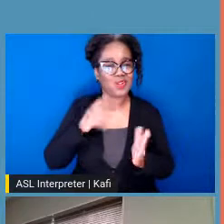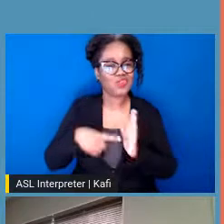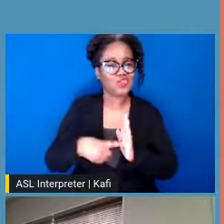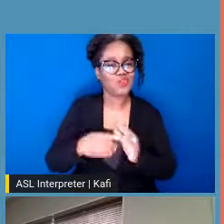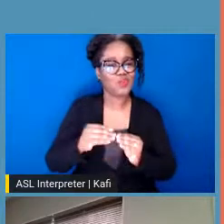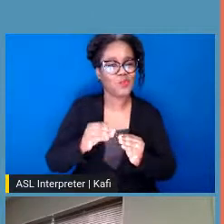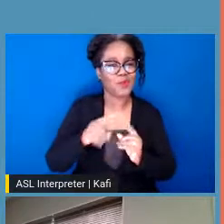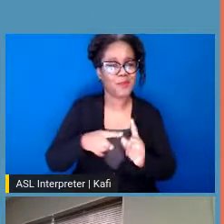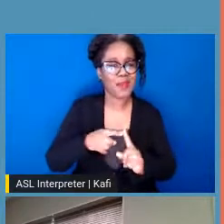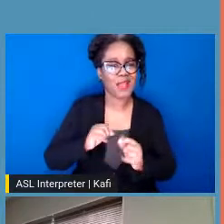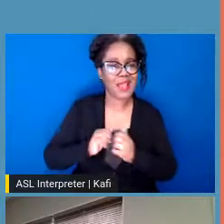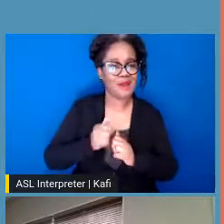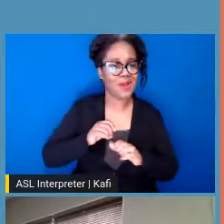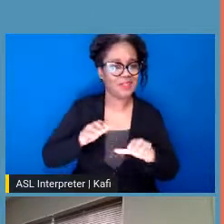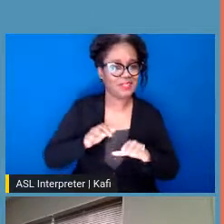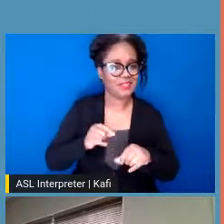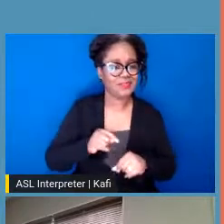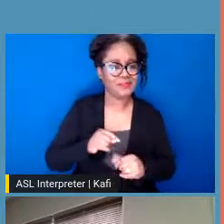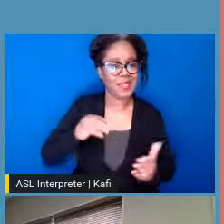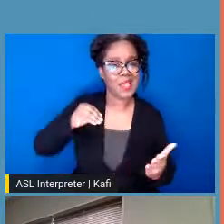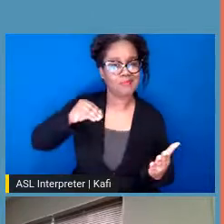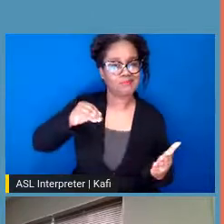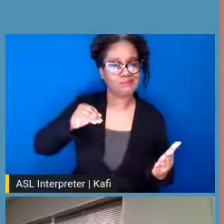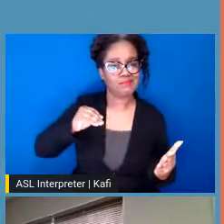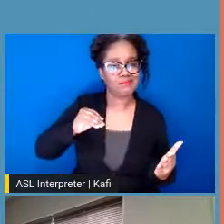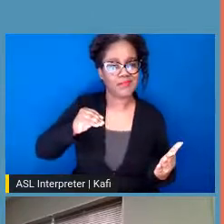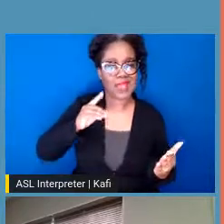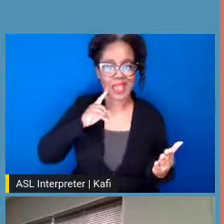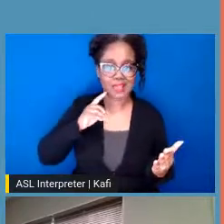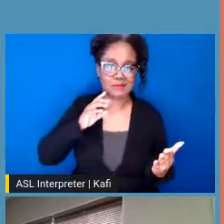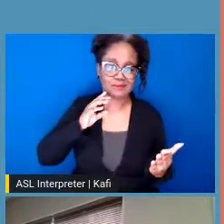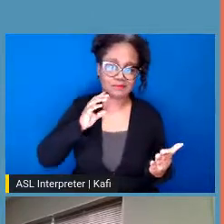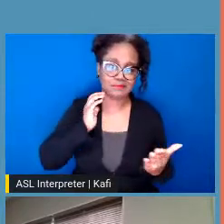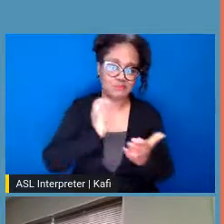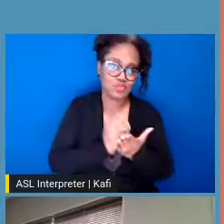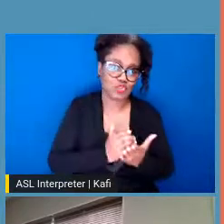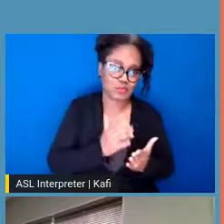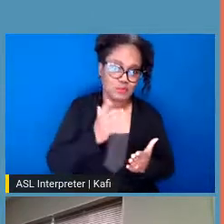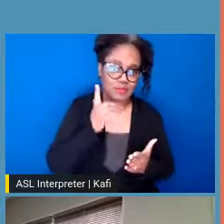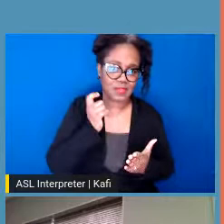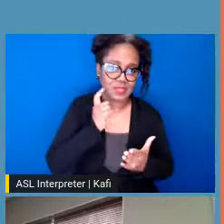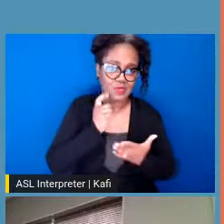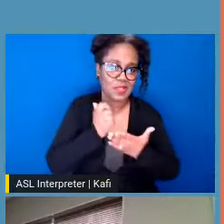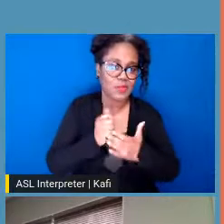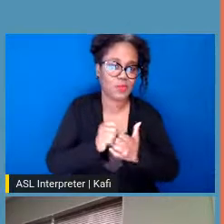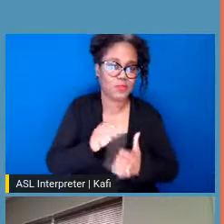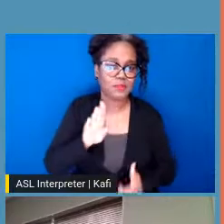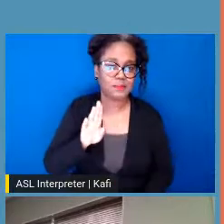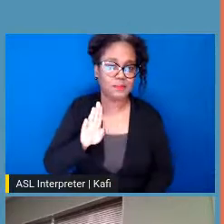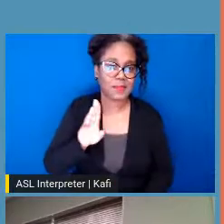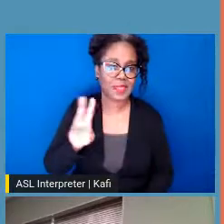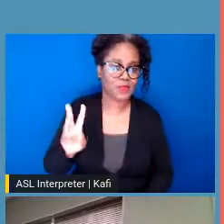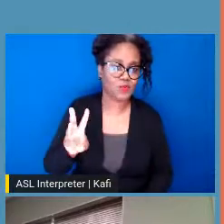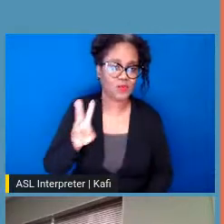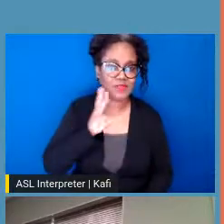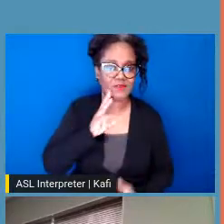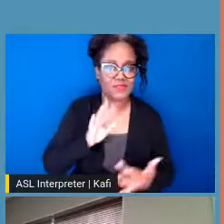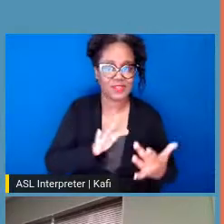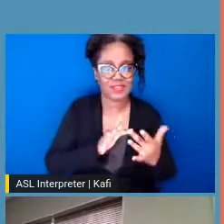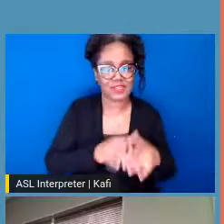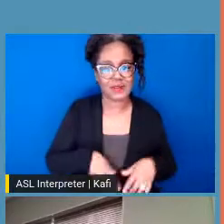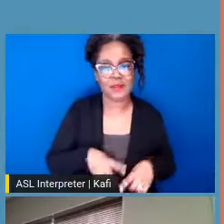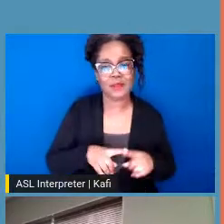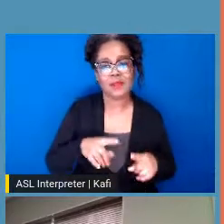hopefully help everyone with bandwidth. But you can see here the art and object side uses TMS. So a lot of these categories are pulled